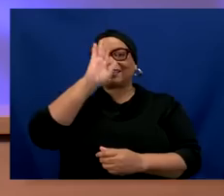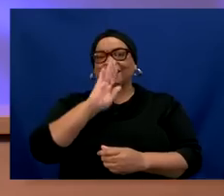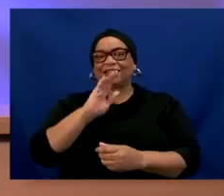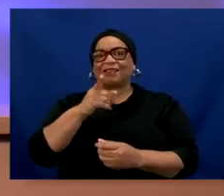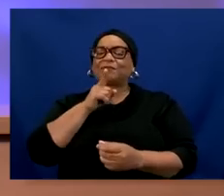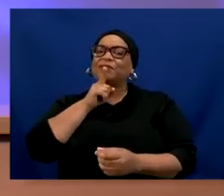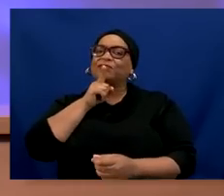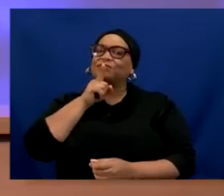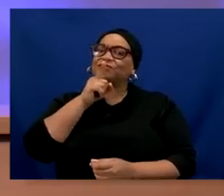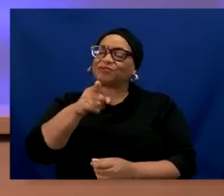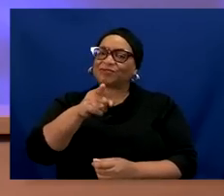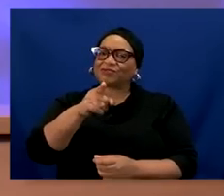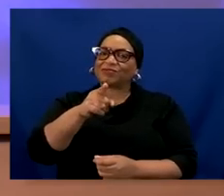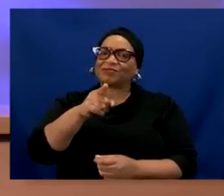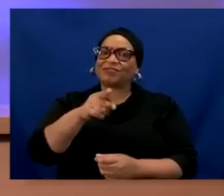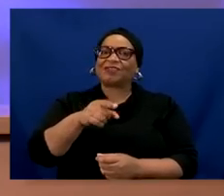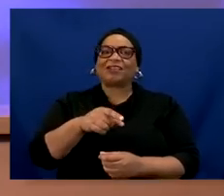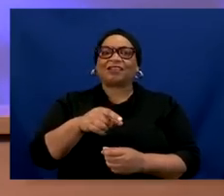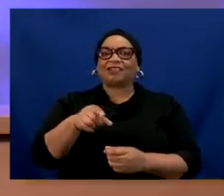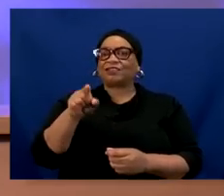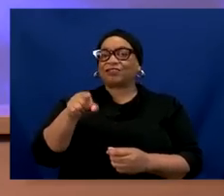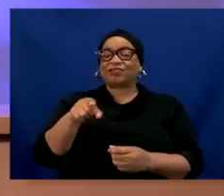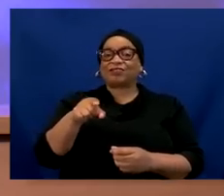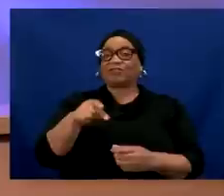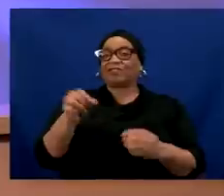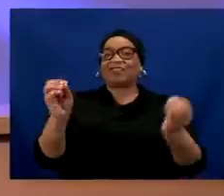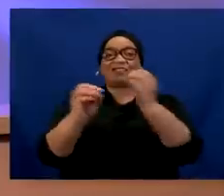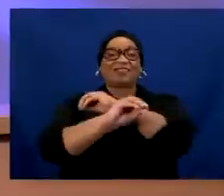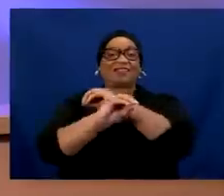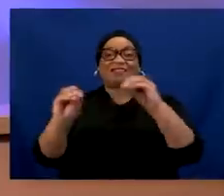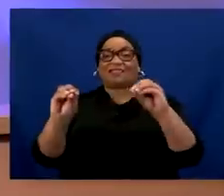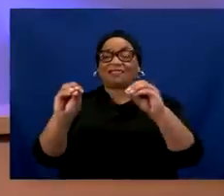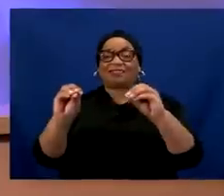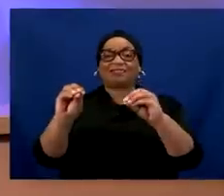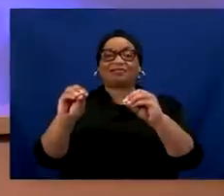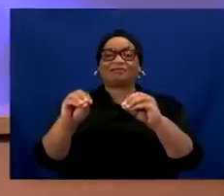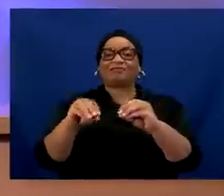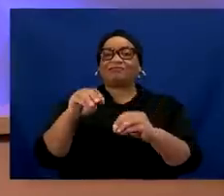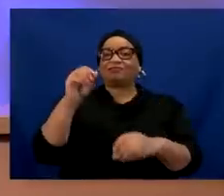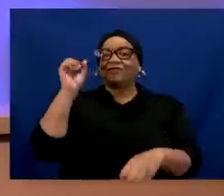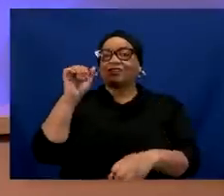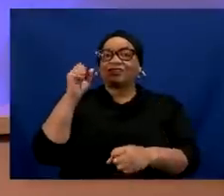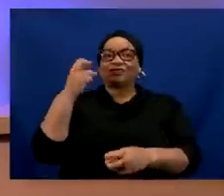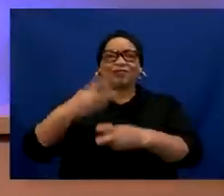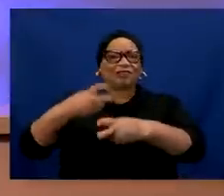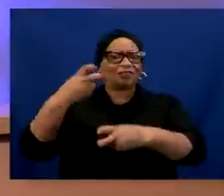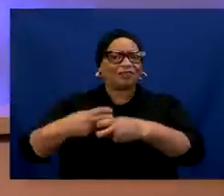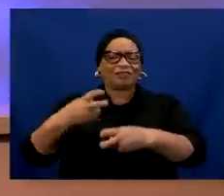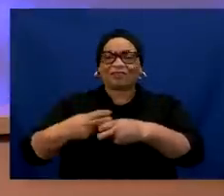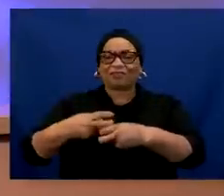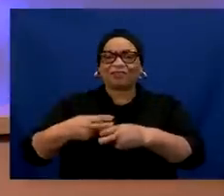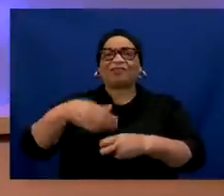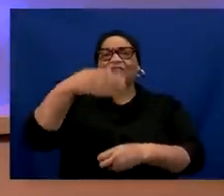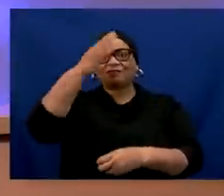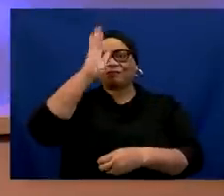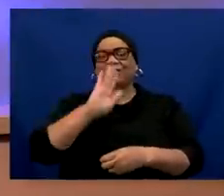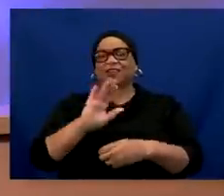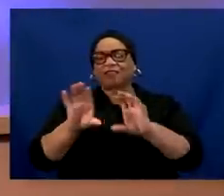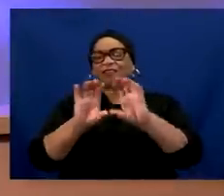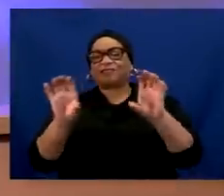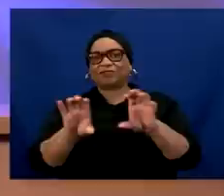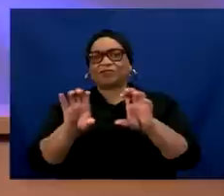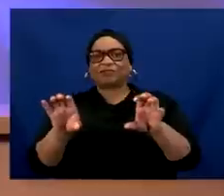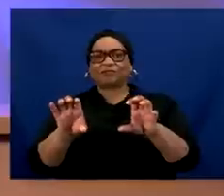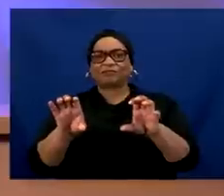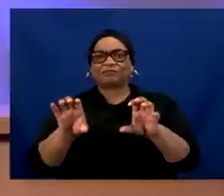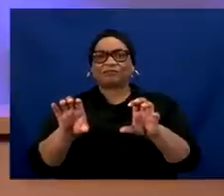that you know that there is nothing too hard for our God. So he shows up in an unexpected place